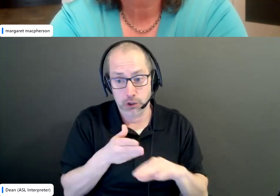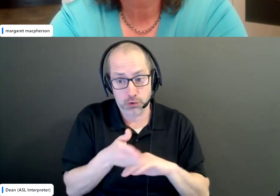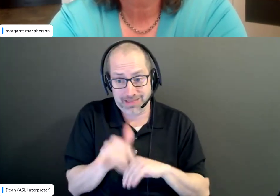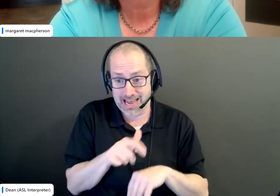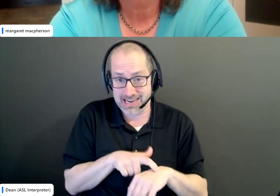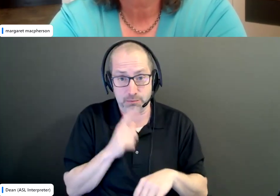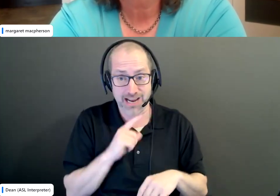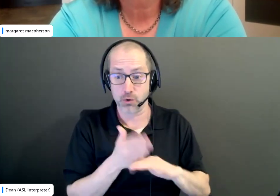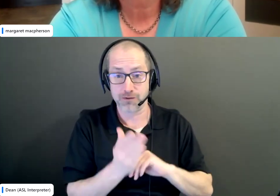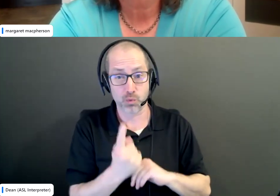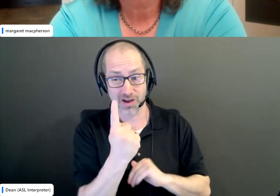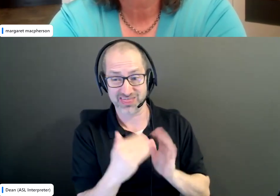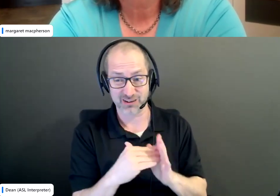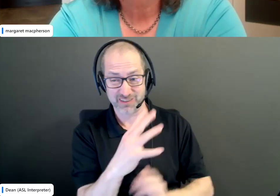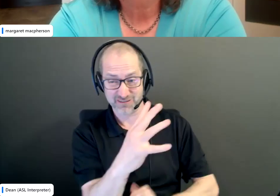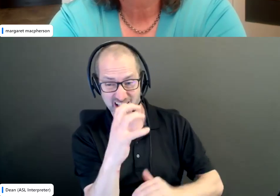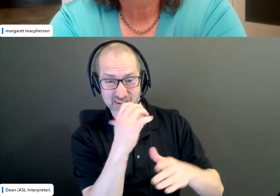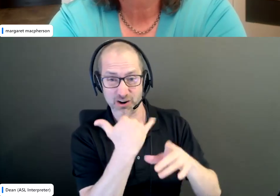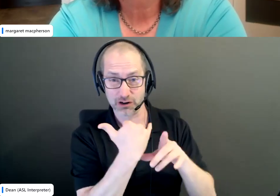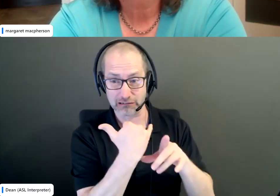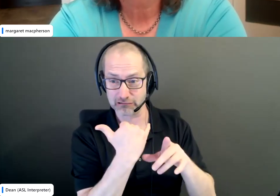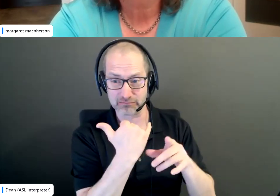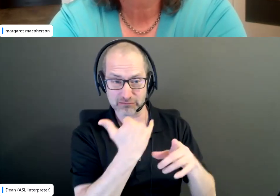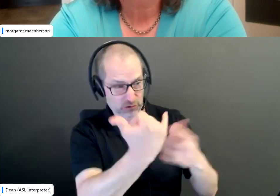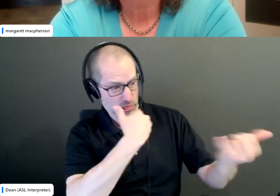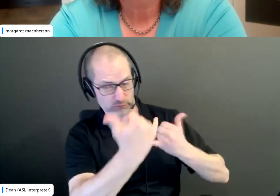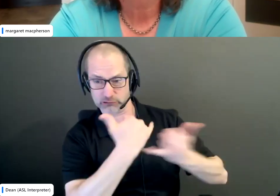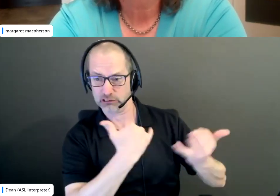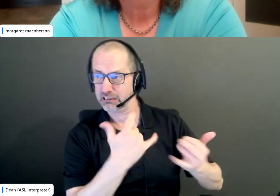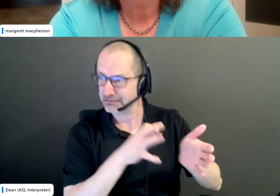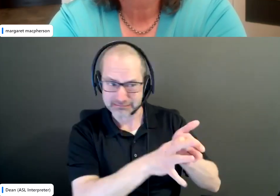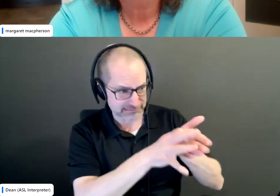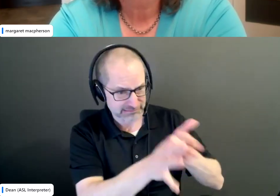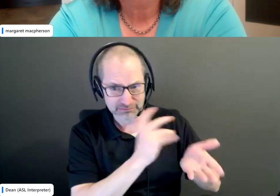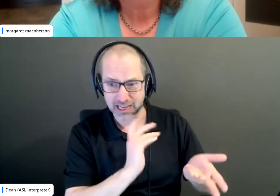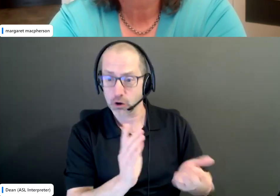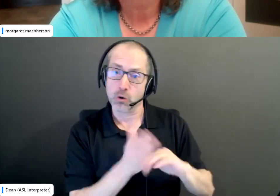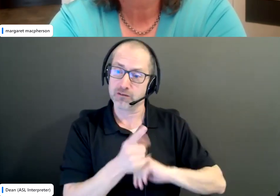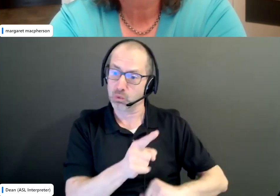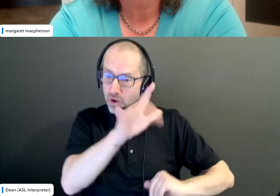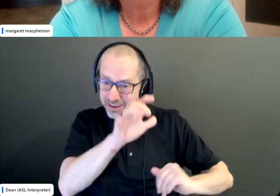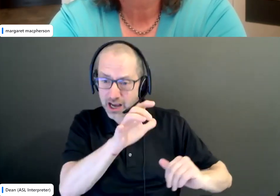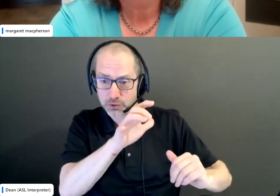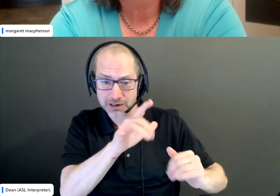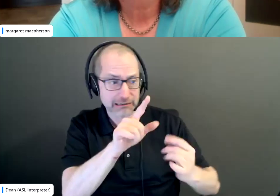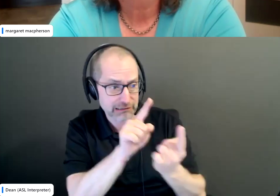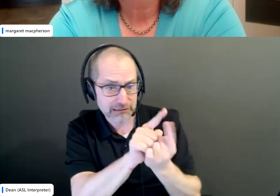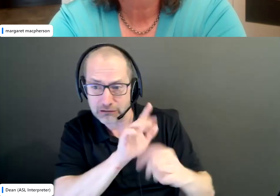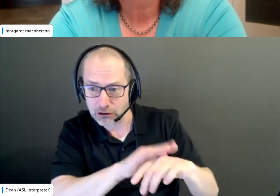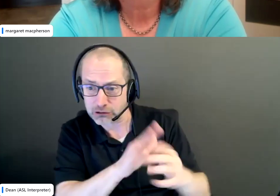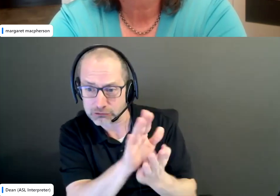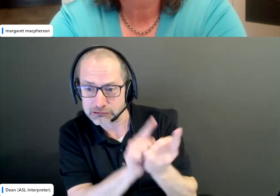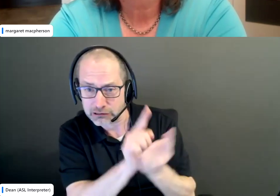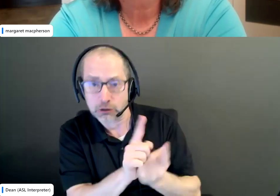tell us that that we don't. And then we had over 100 consultations we were doing just from people that we gave training to. So